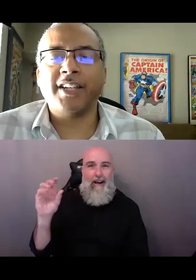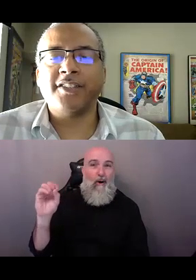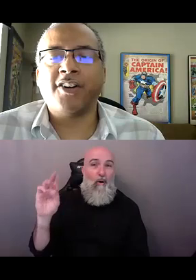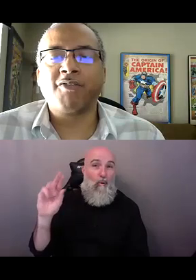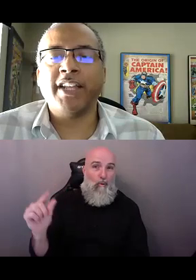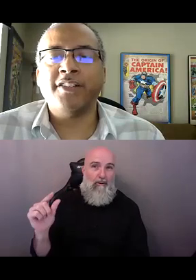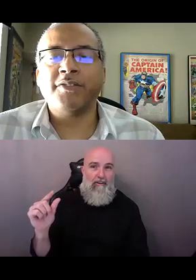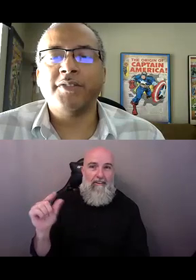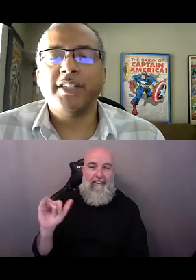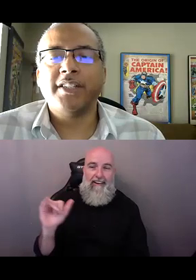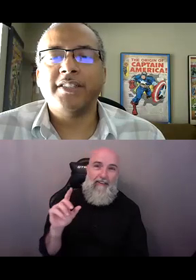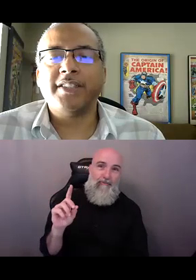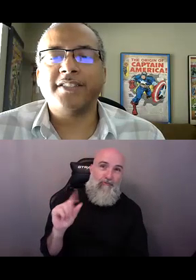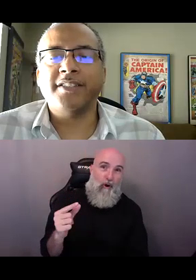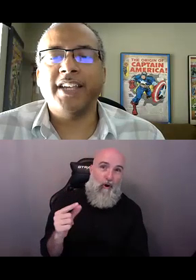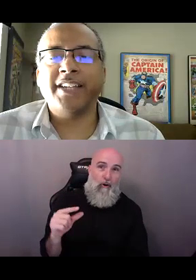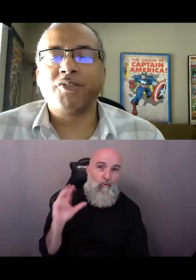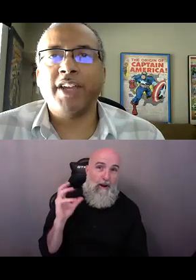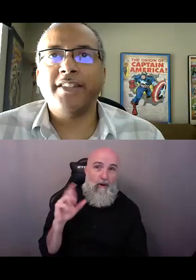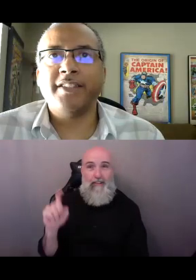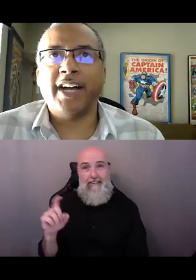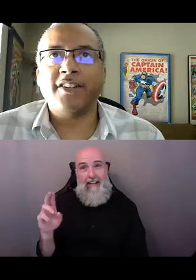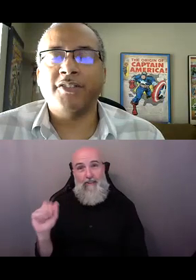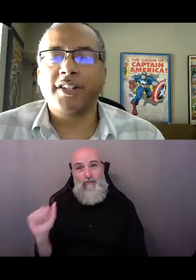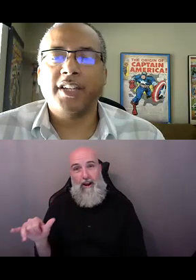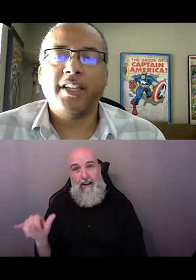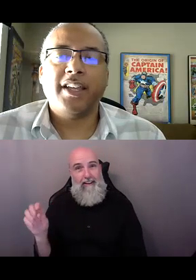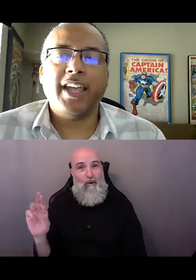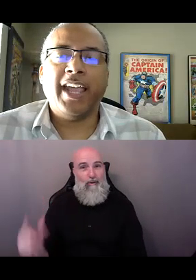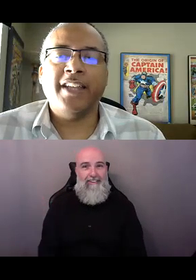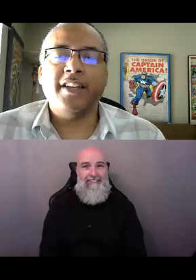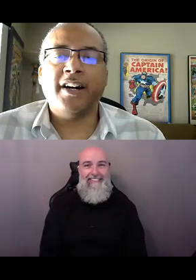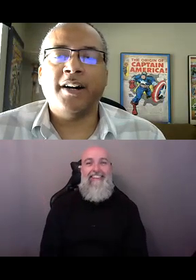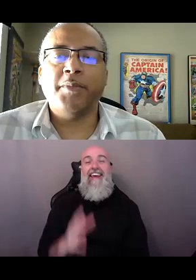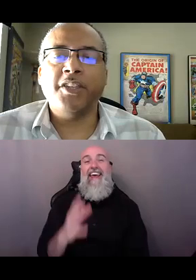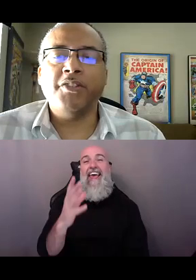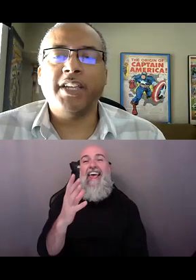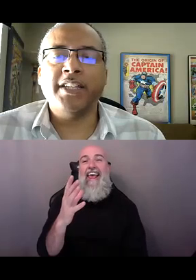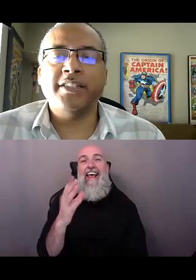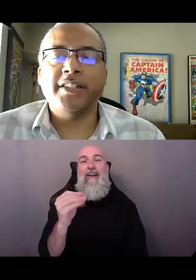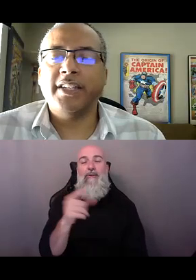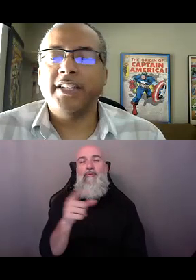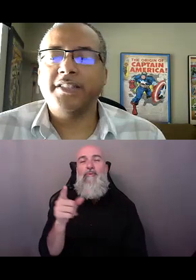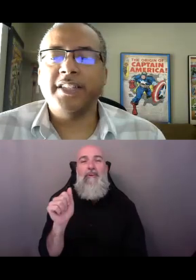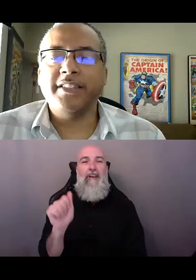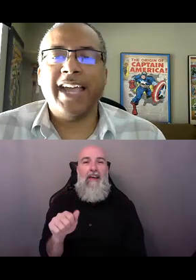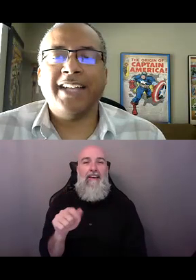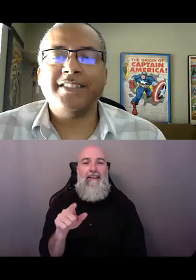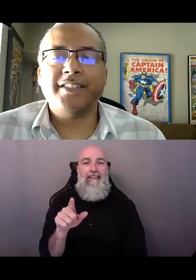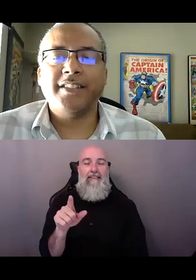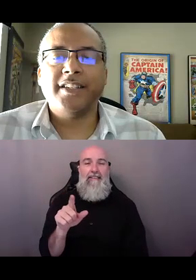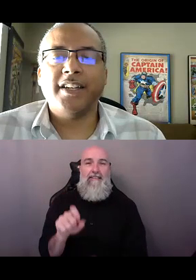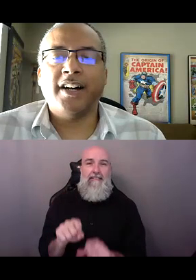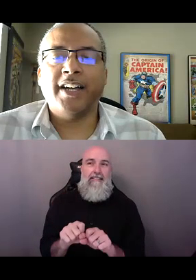DRTX.org, like dog radio, Texas X-ray.org. And you can send